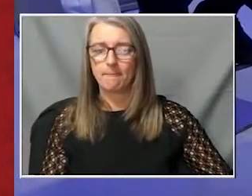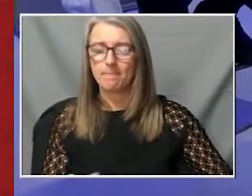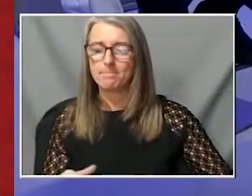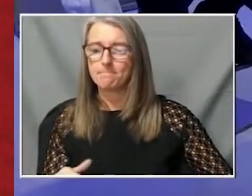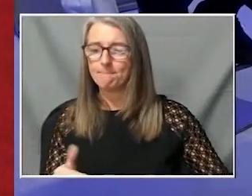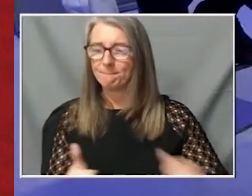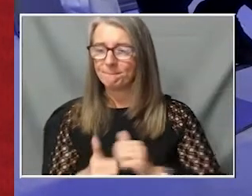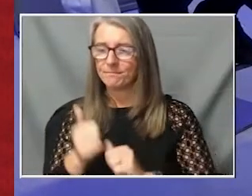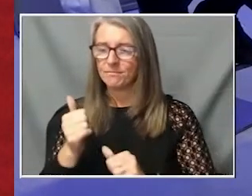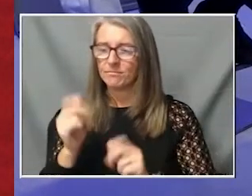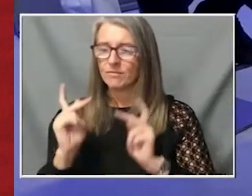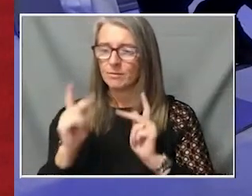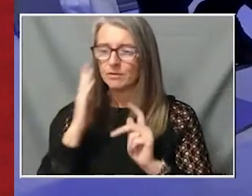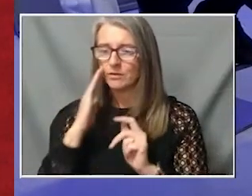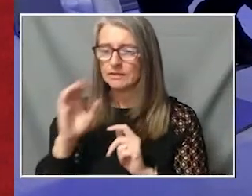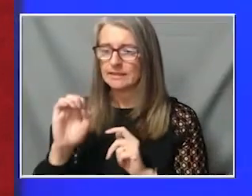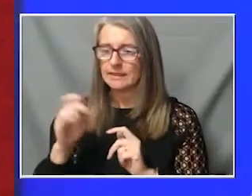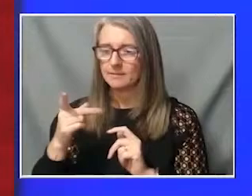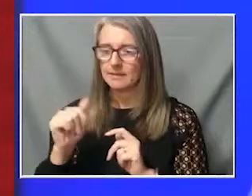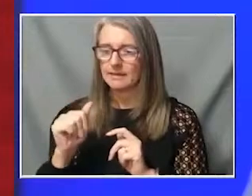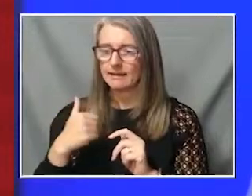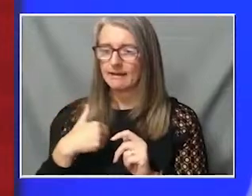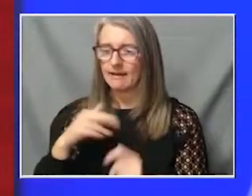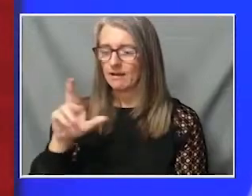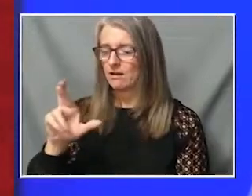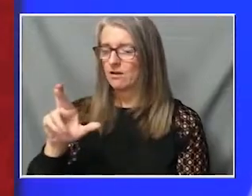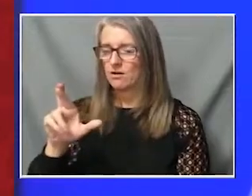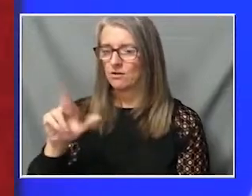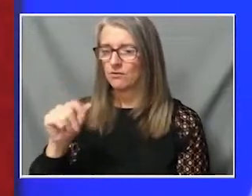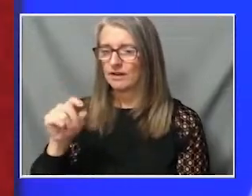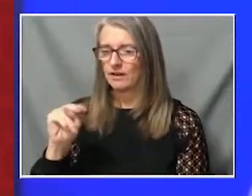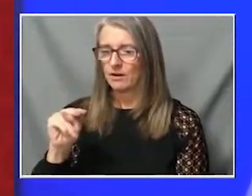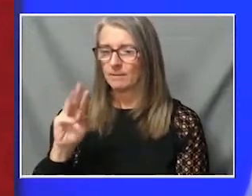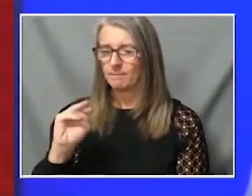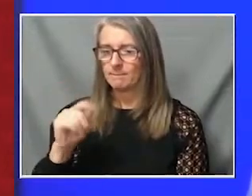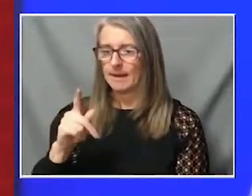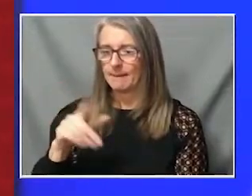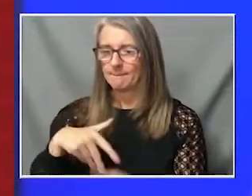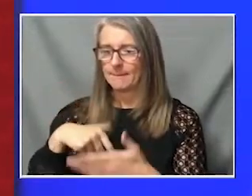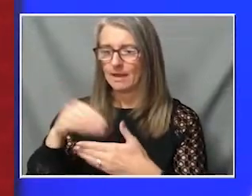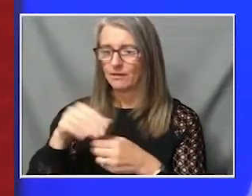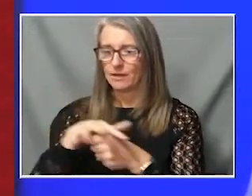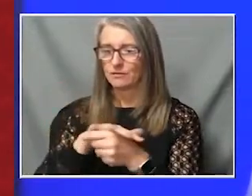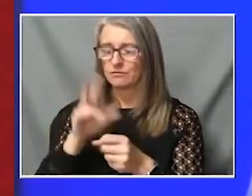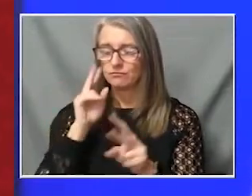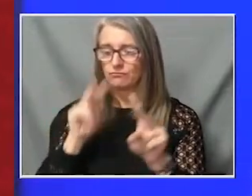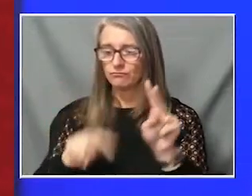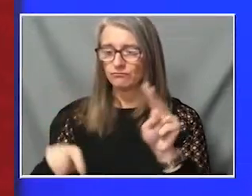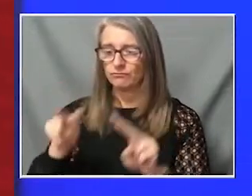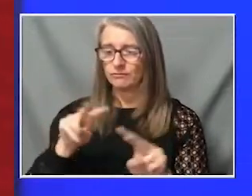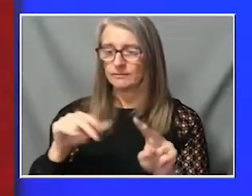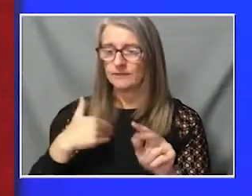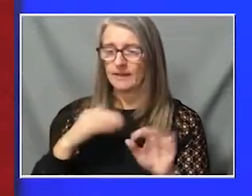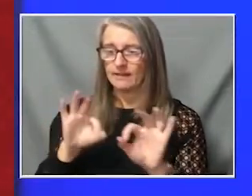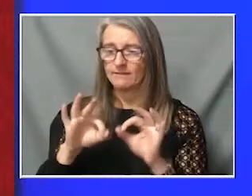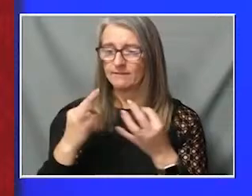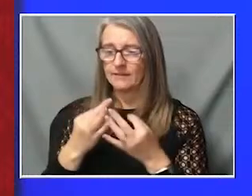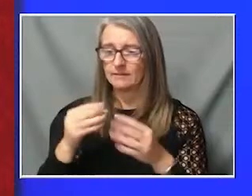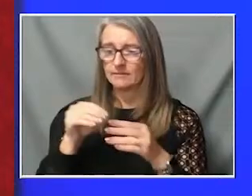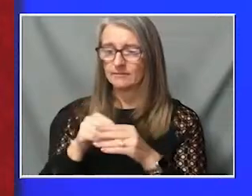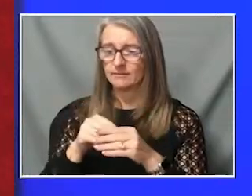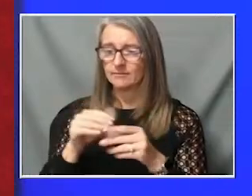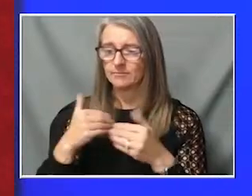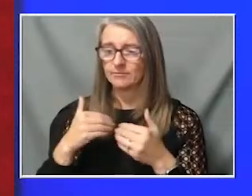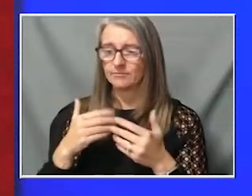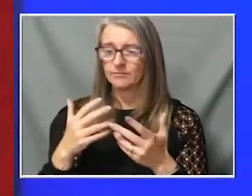know the EPA has the radon map out there. And I mean, if you look at that, you got family in areas that it's